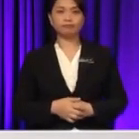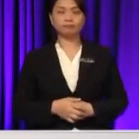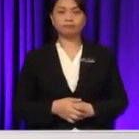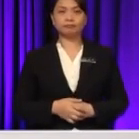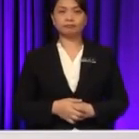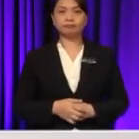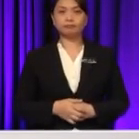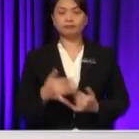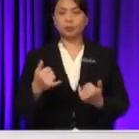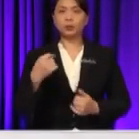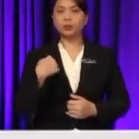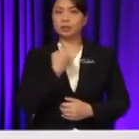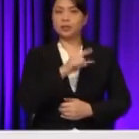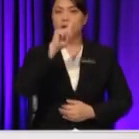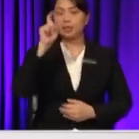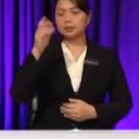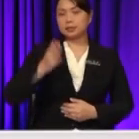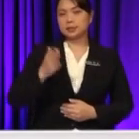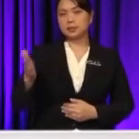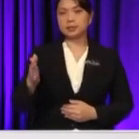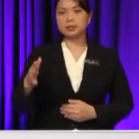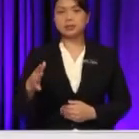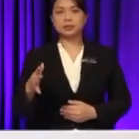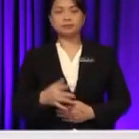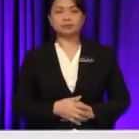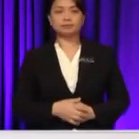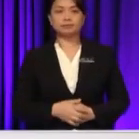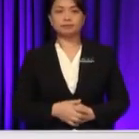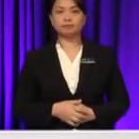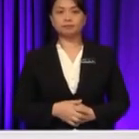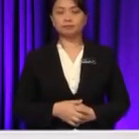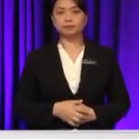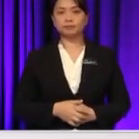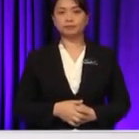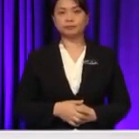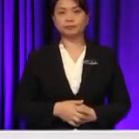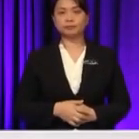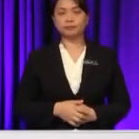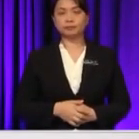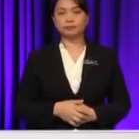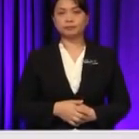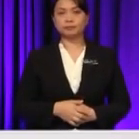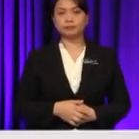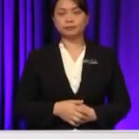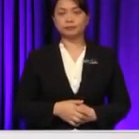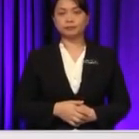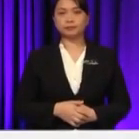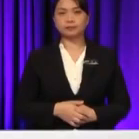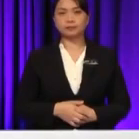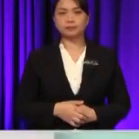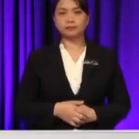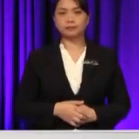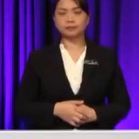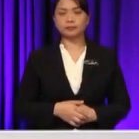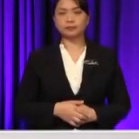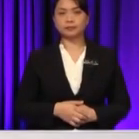don't we ask for the next volunteer? Okay. Who's next? Choose your number. Okay, Tasneem. Tasneem, are you ready? Okay, so now pick a